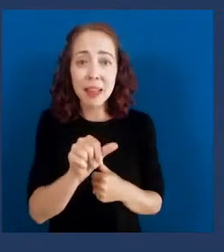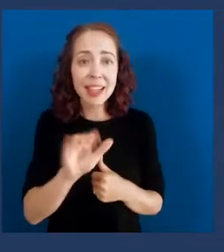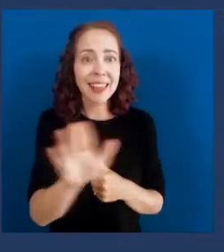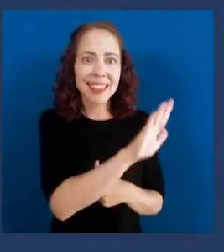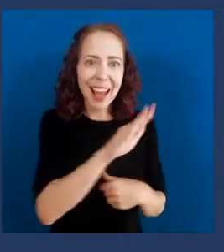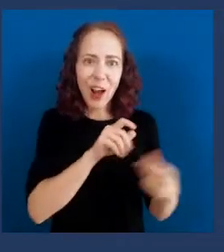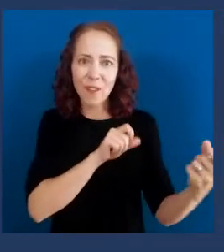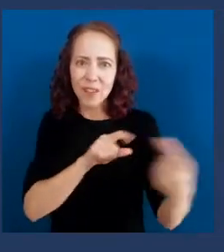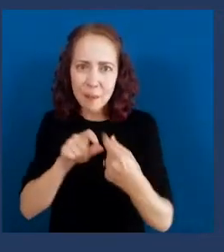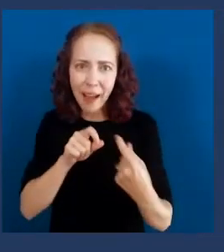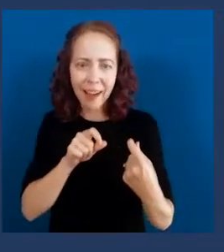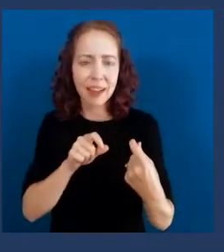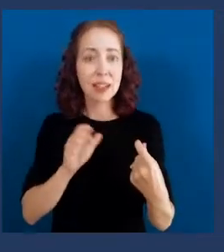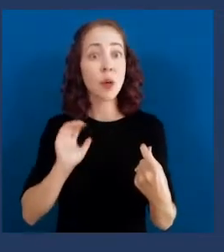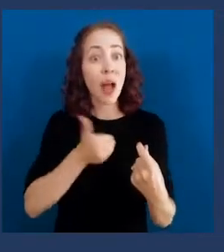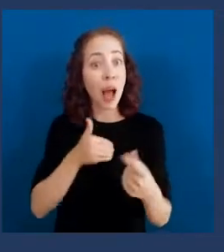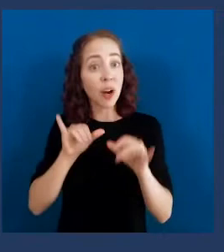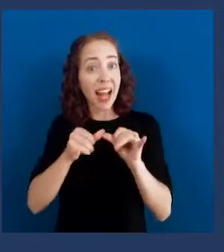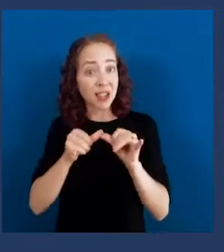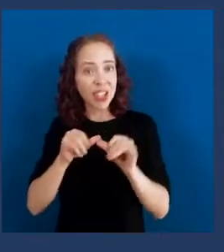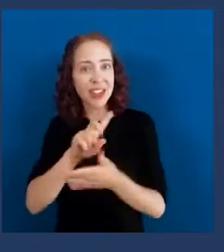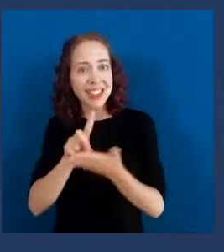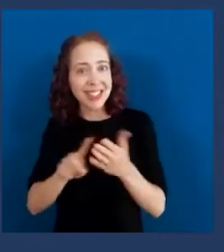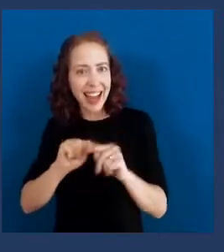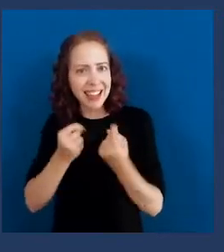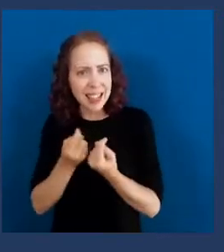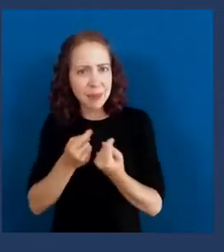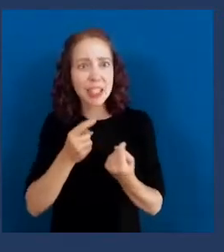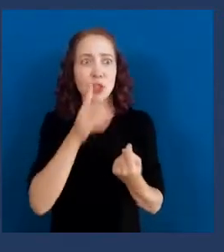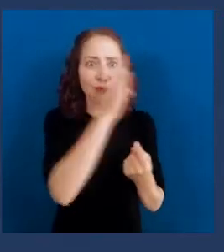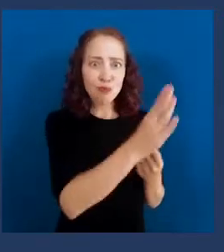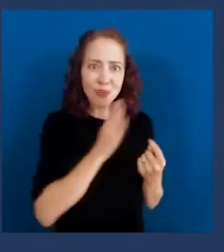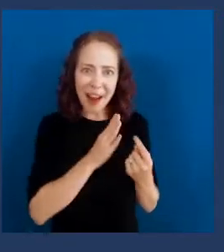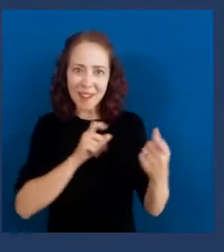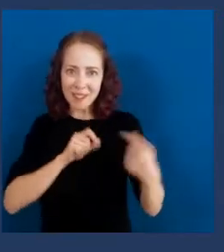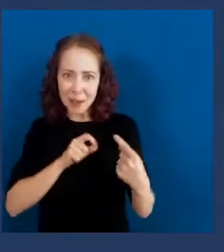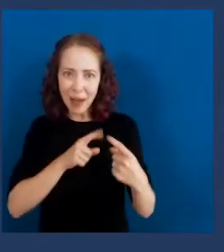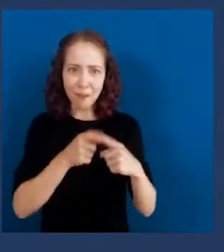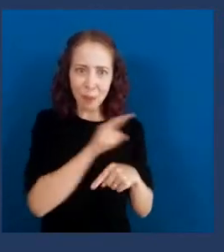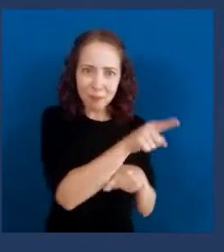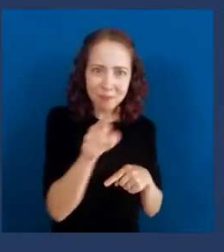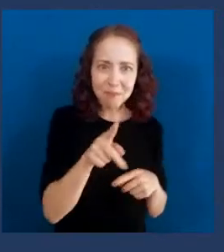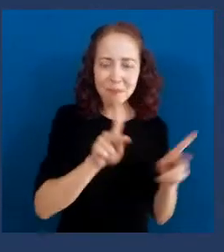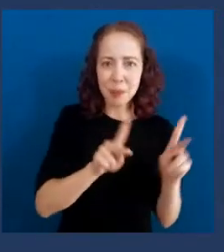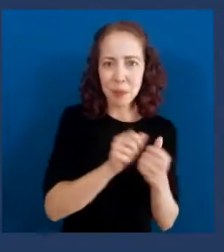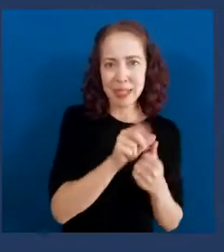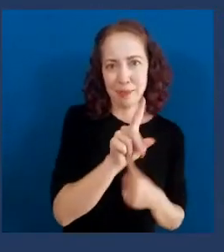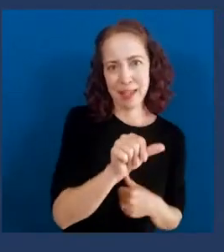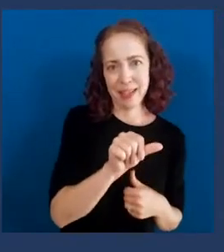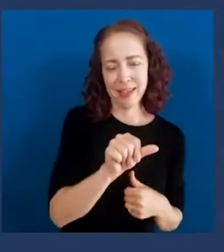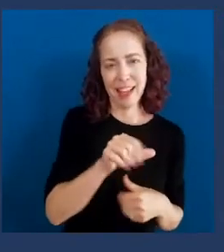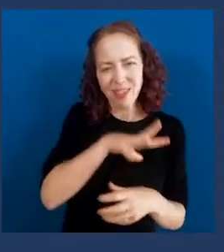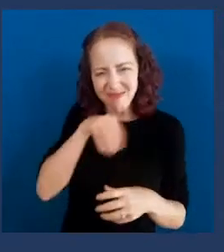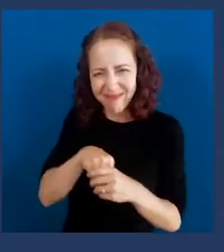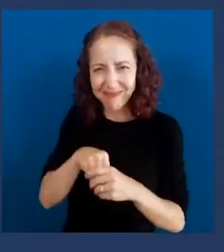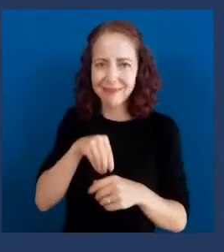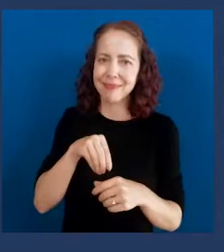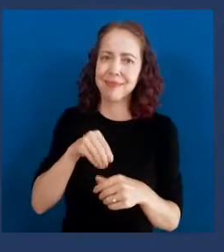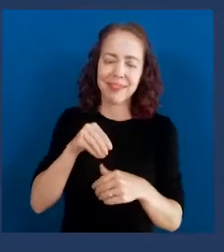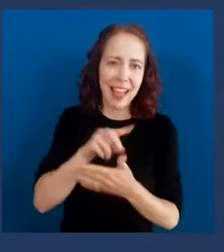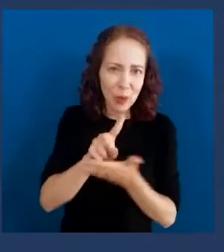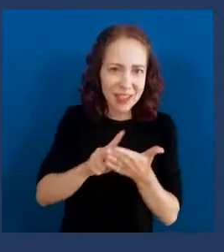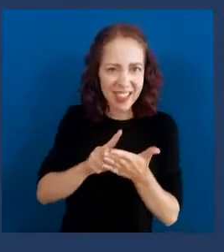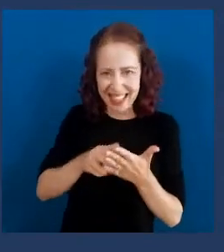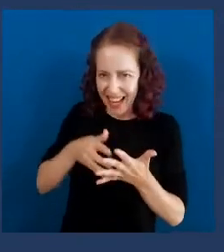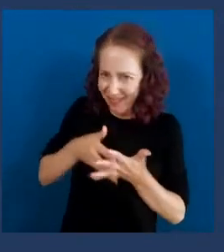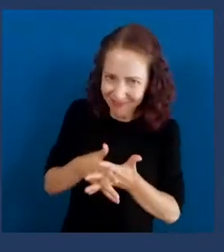so our engineering and design teams can hear it directly, encouraging inclusive design in every single step that we take. Our